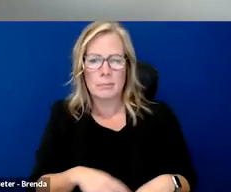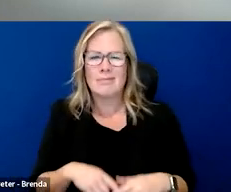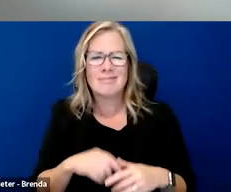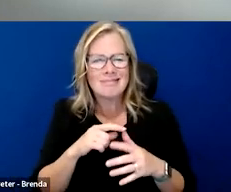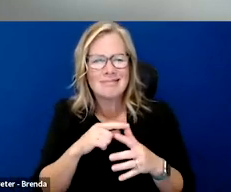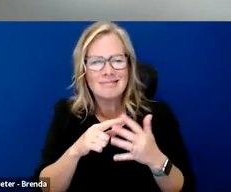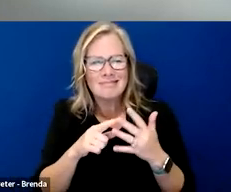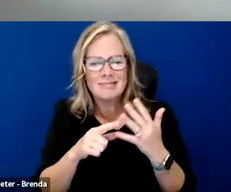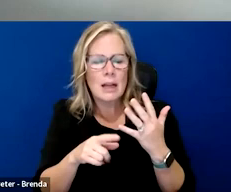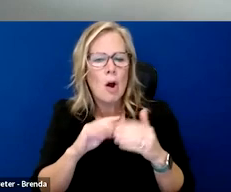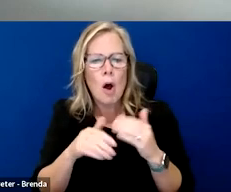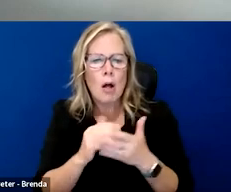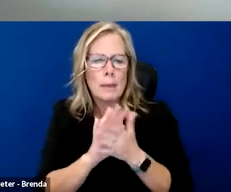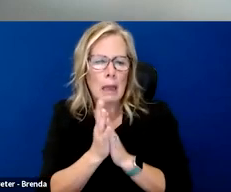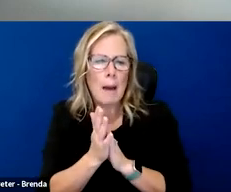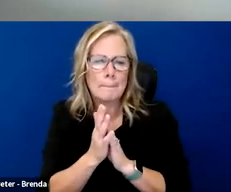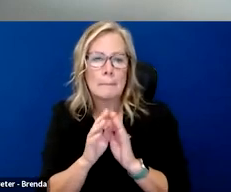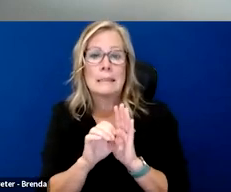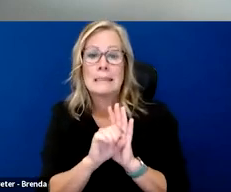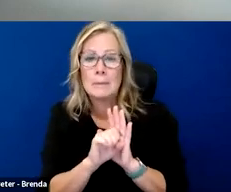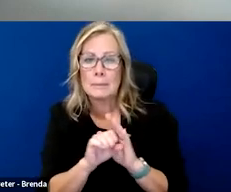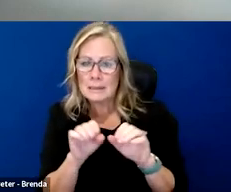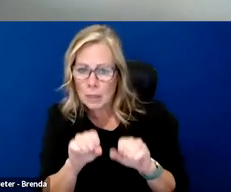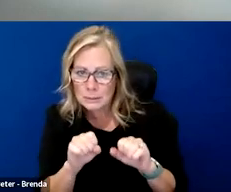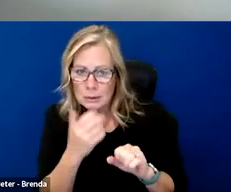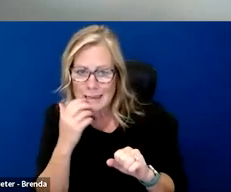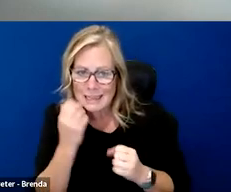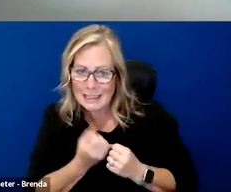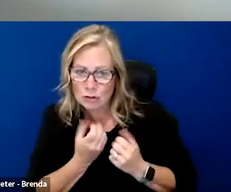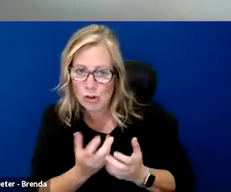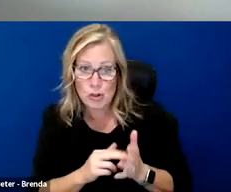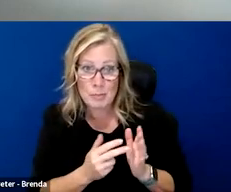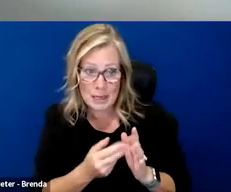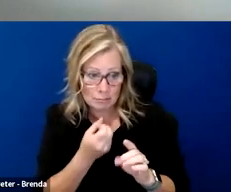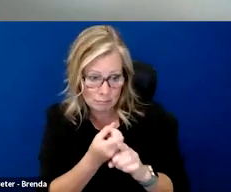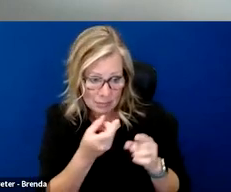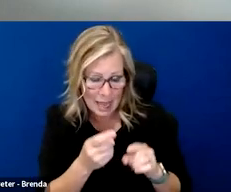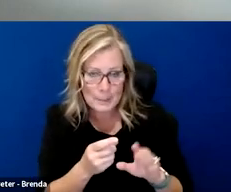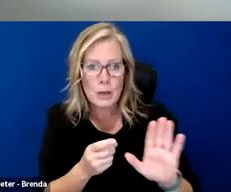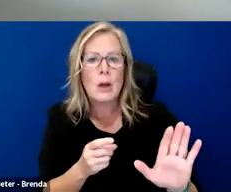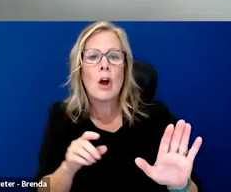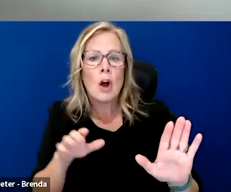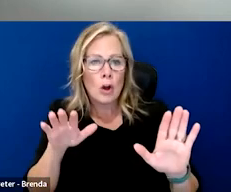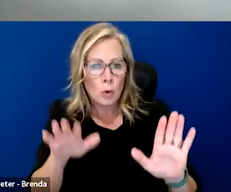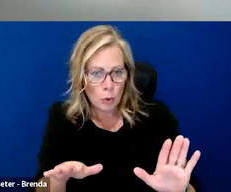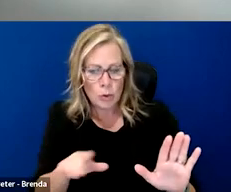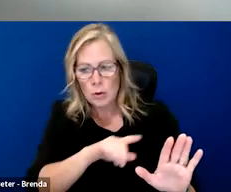these are really important signs that we should limit exertion if possible, seek a cooler space